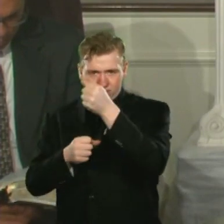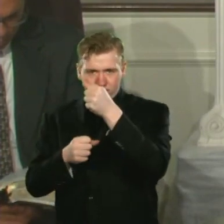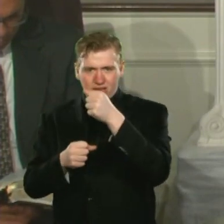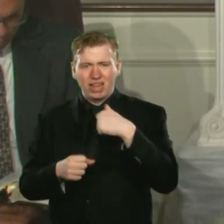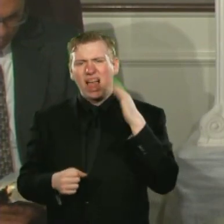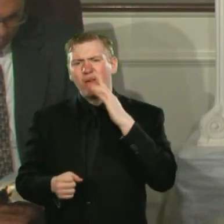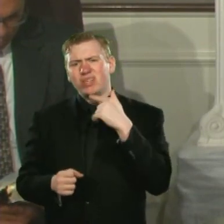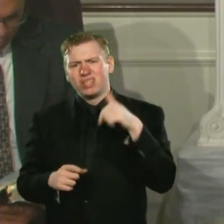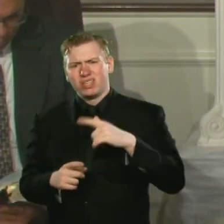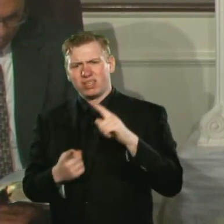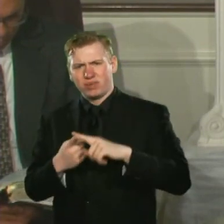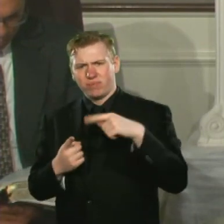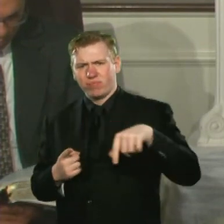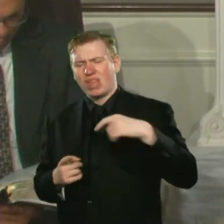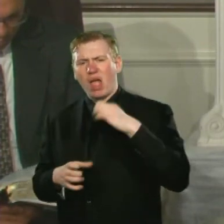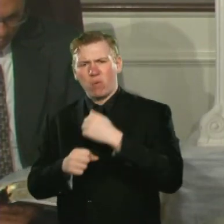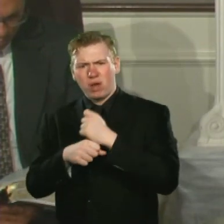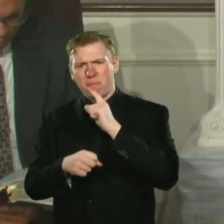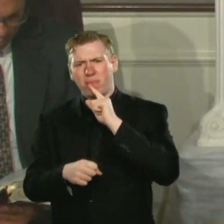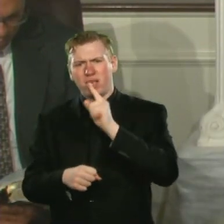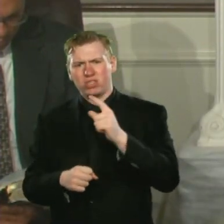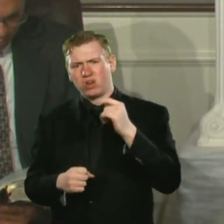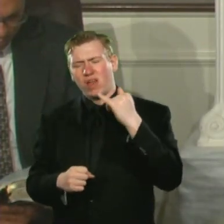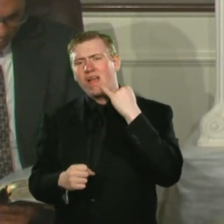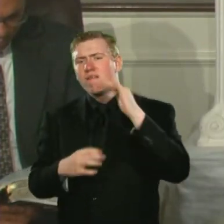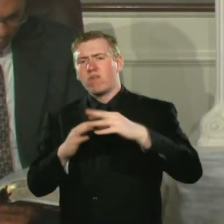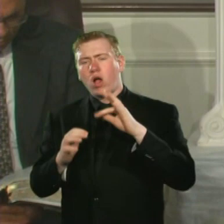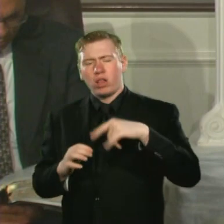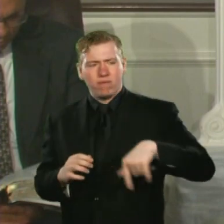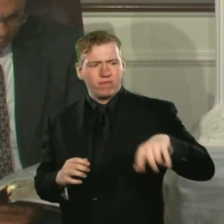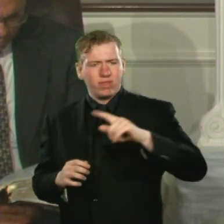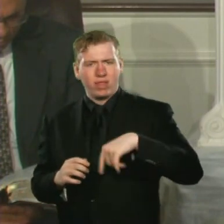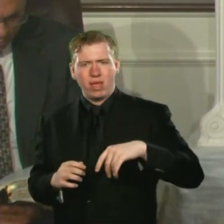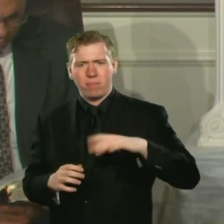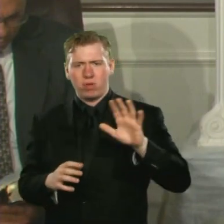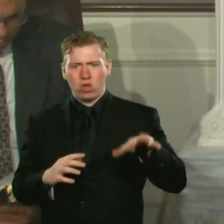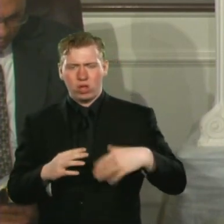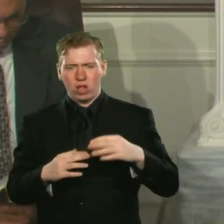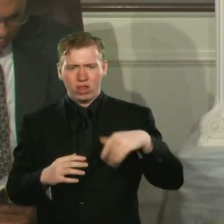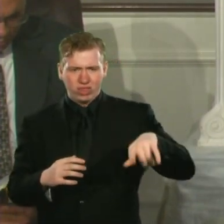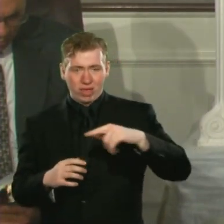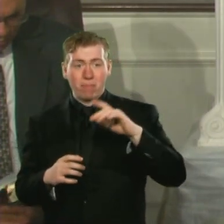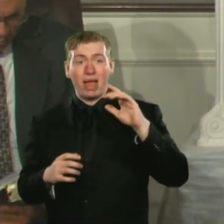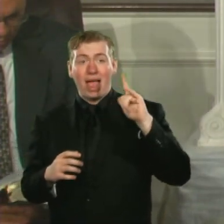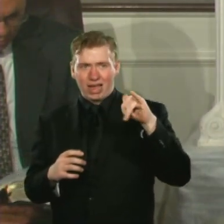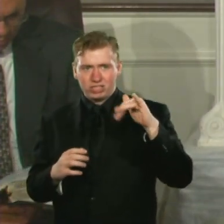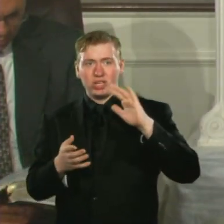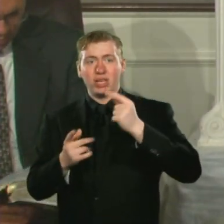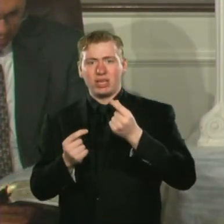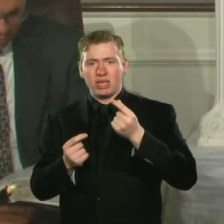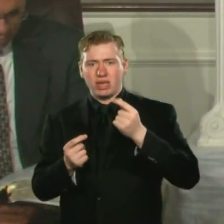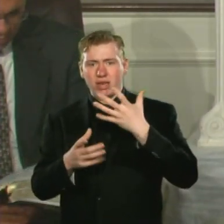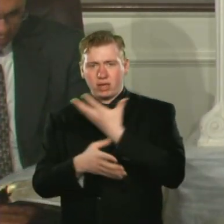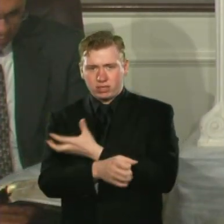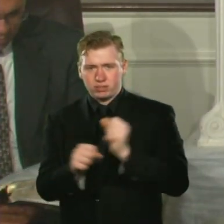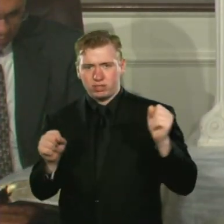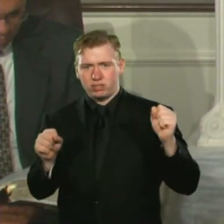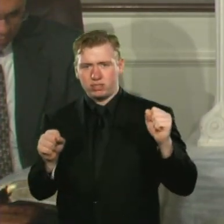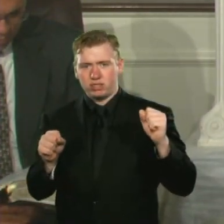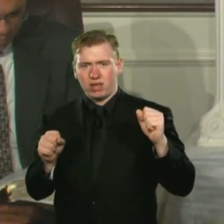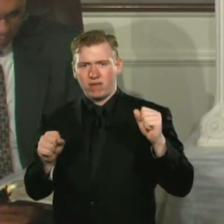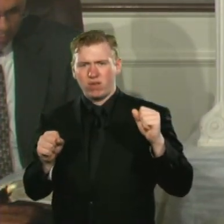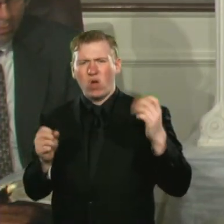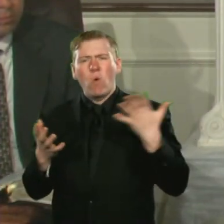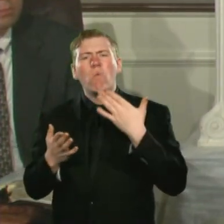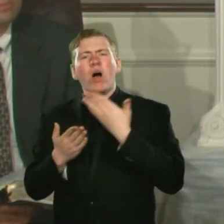I will say this to you, I want to make sure if all of them in this story actually came to know Jesus as their Savior,